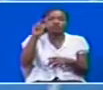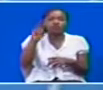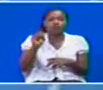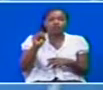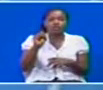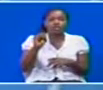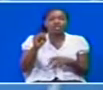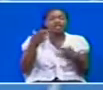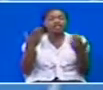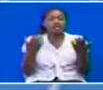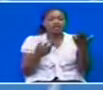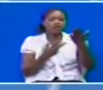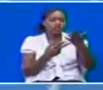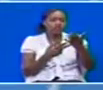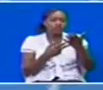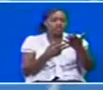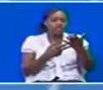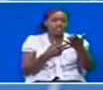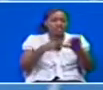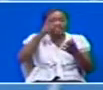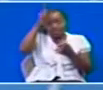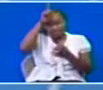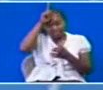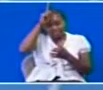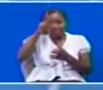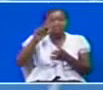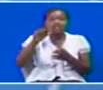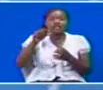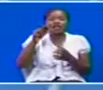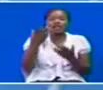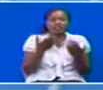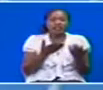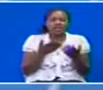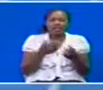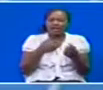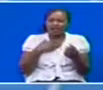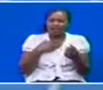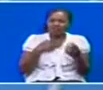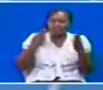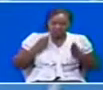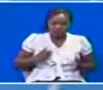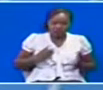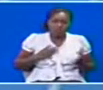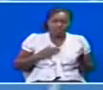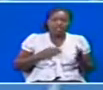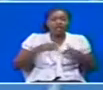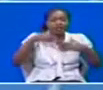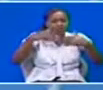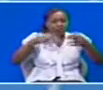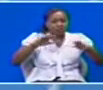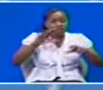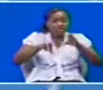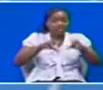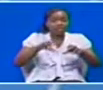Boy now, where residents of Sagala village who have been dealing with issues of human wildlife conflict are once again up in arms over